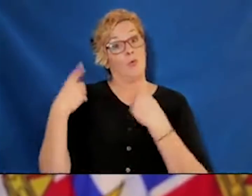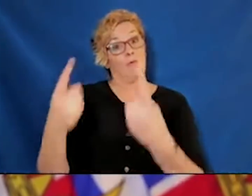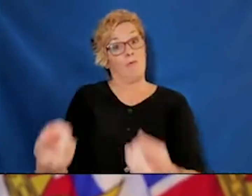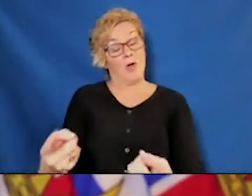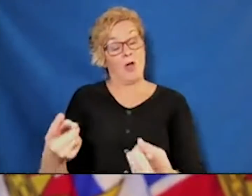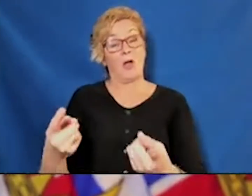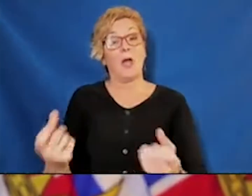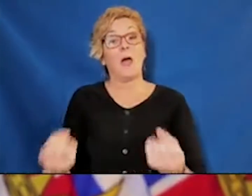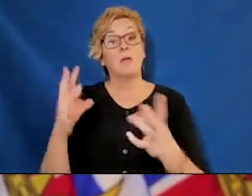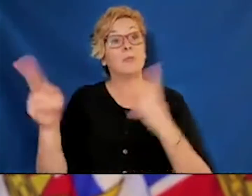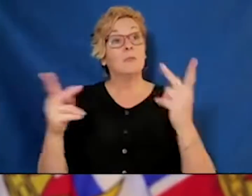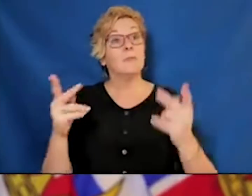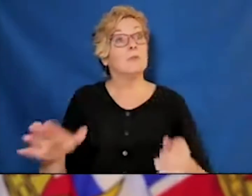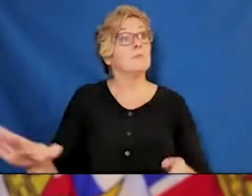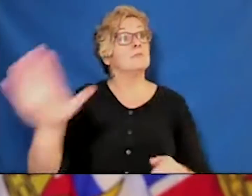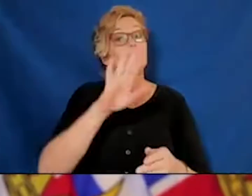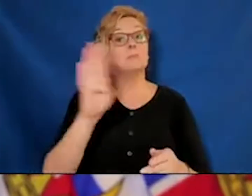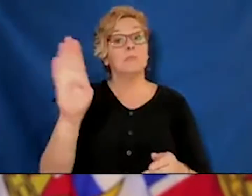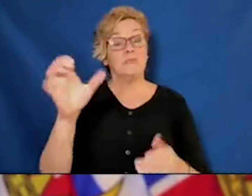59,902 of the